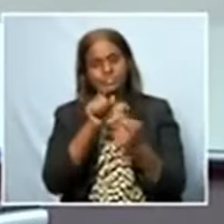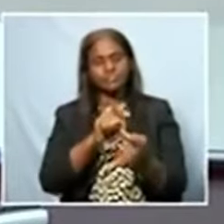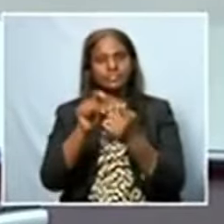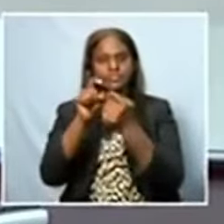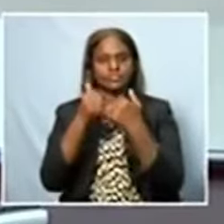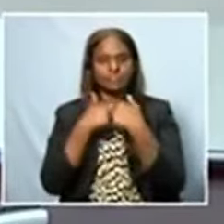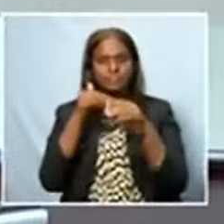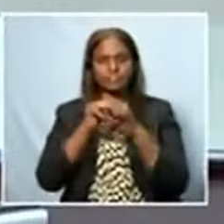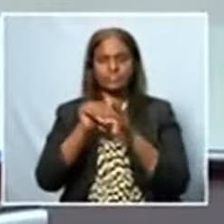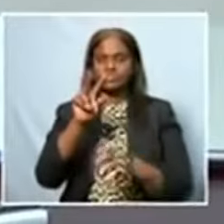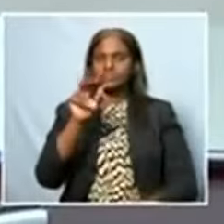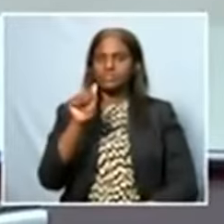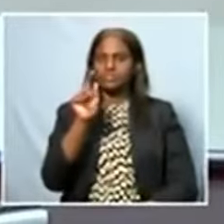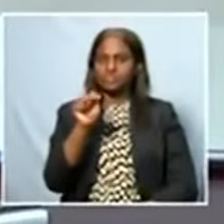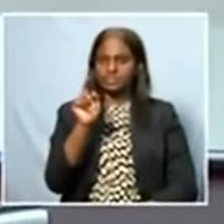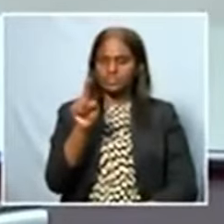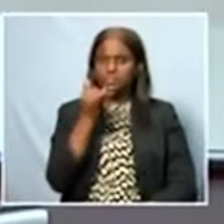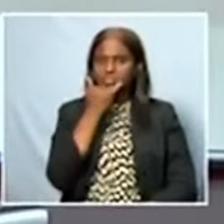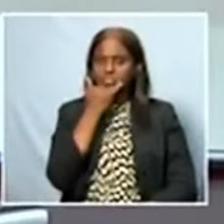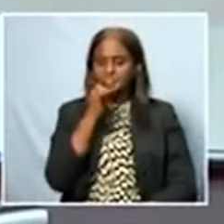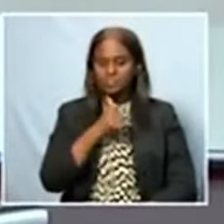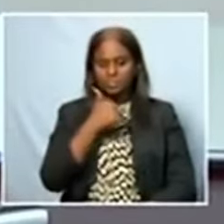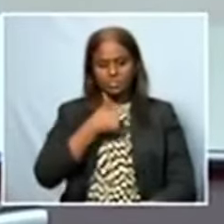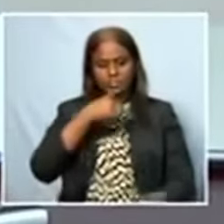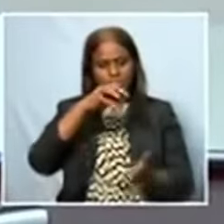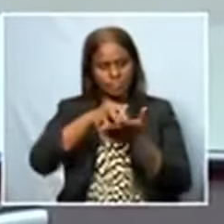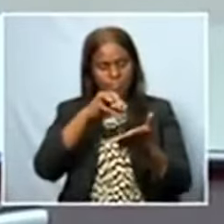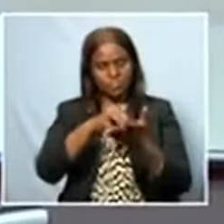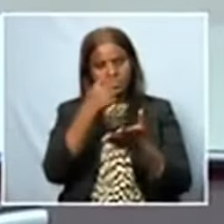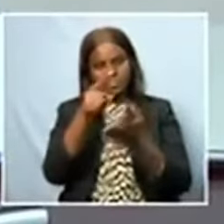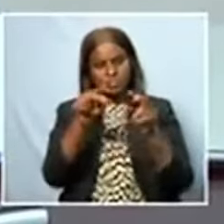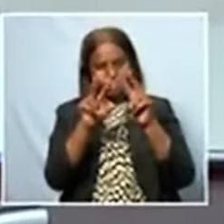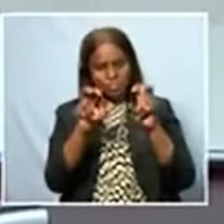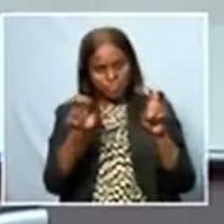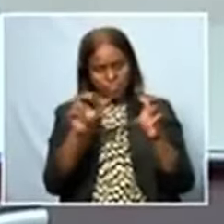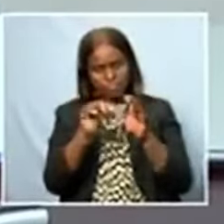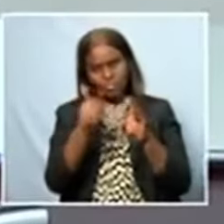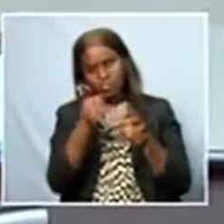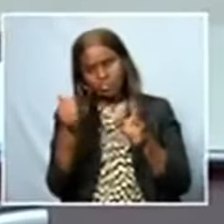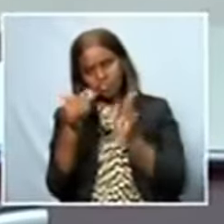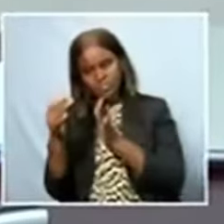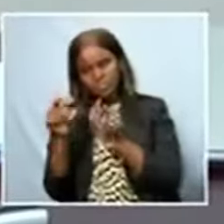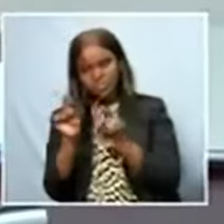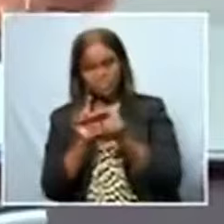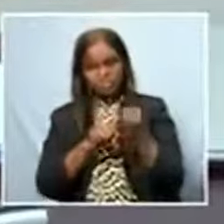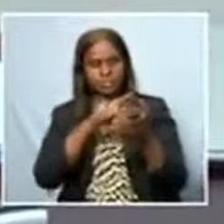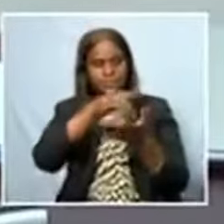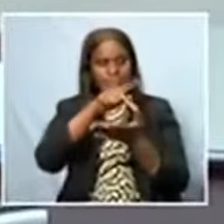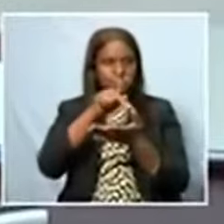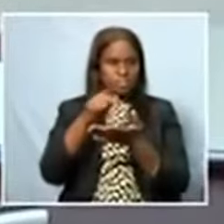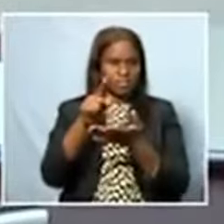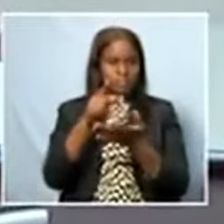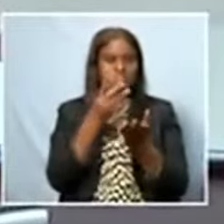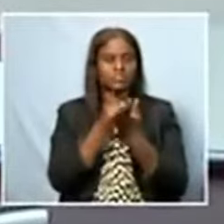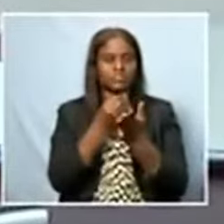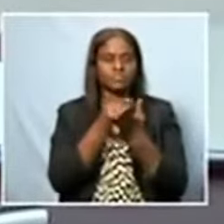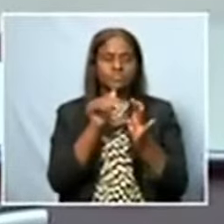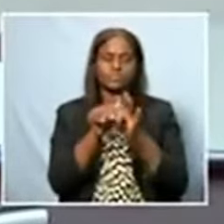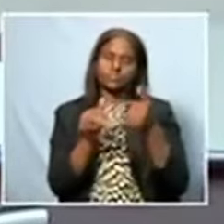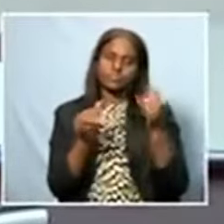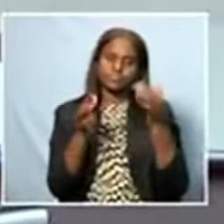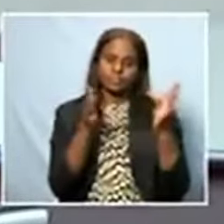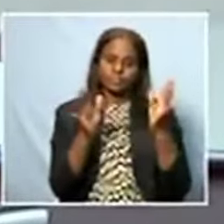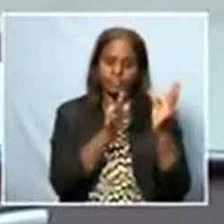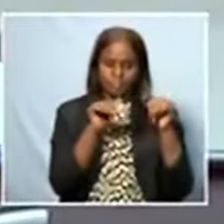having in VAT frauds. So we have cases where one is being investigated on the other side and being paid refunds on the other side, and